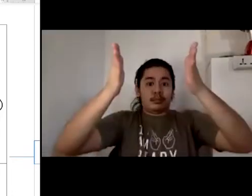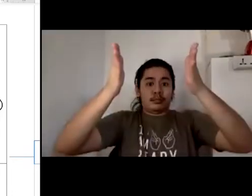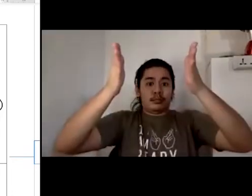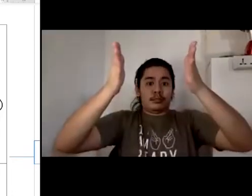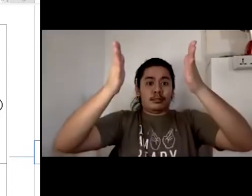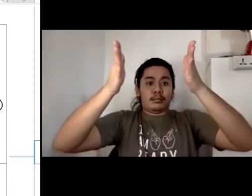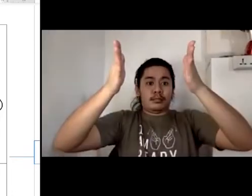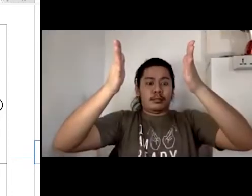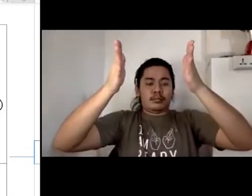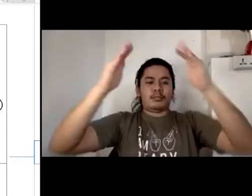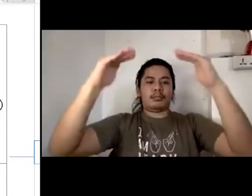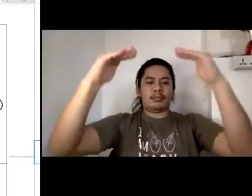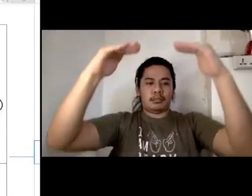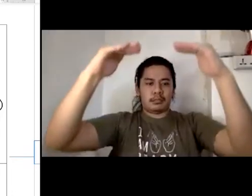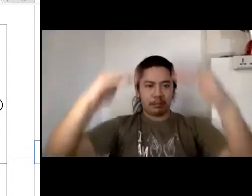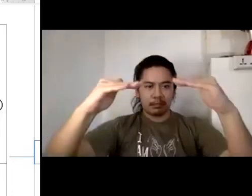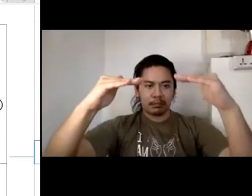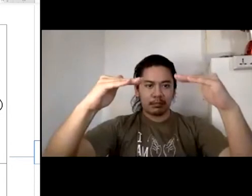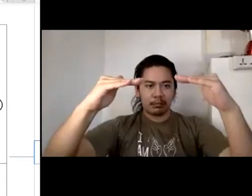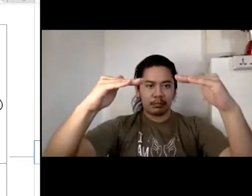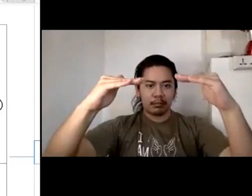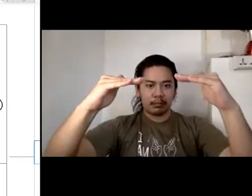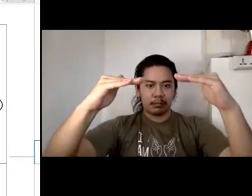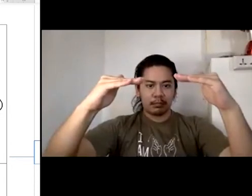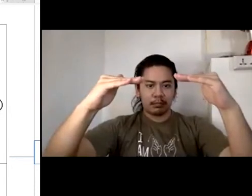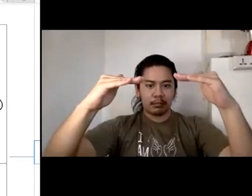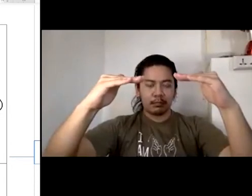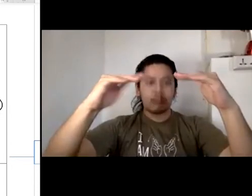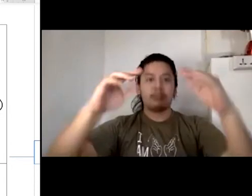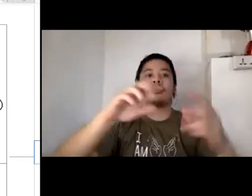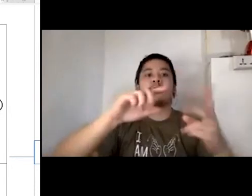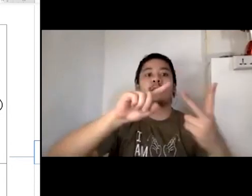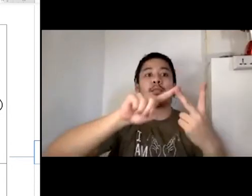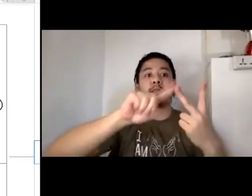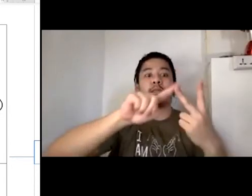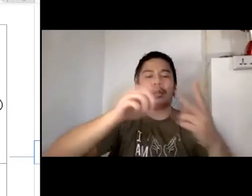So here, shack, Okay, building, short.